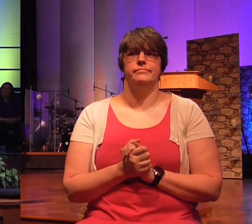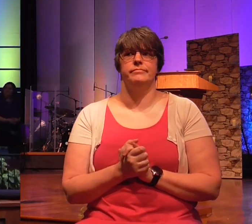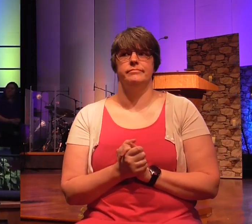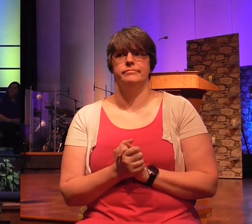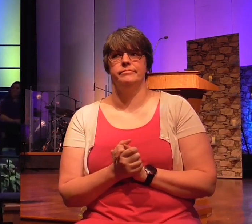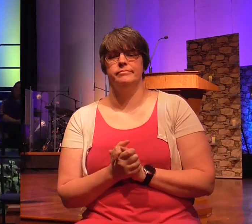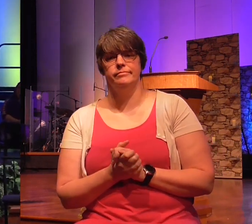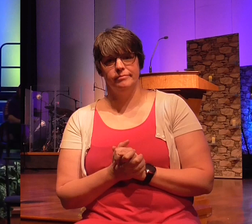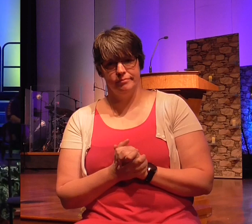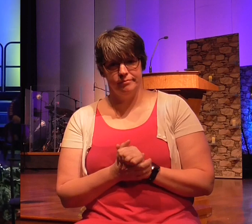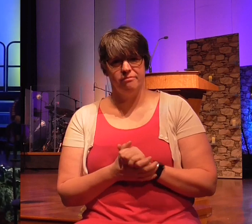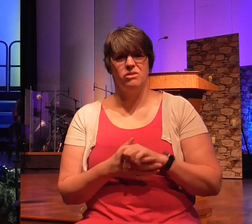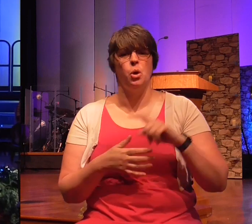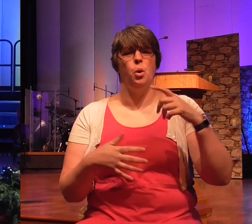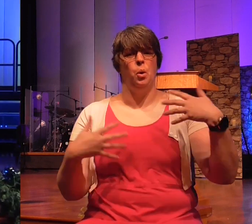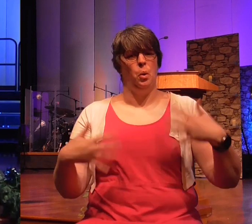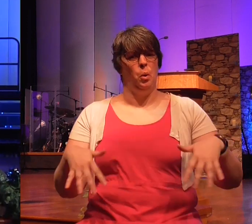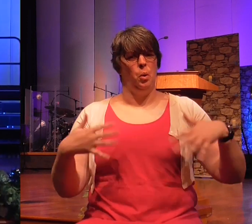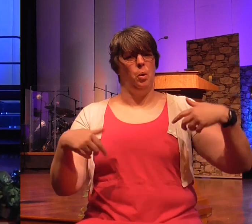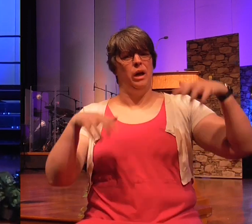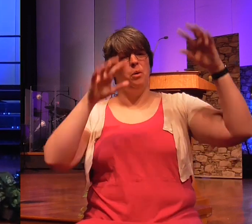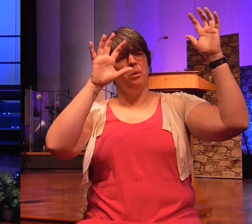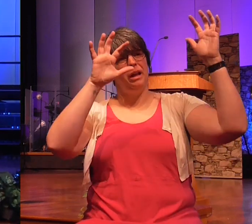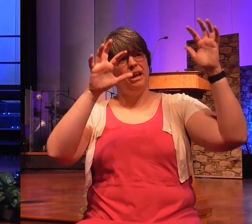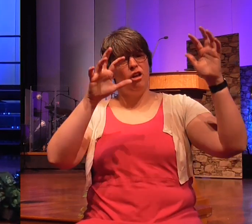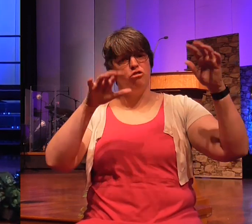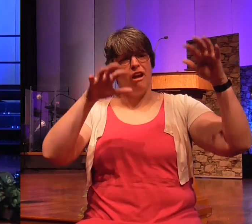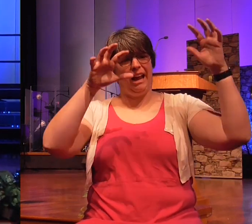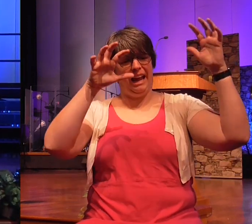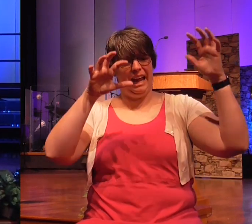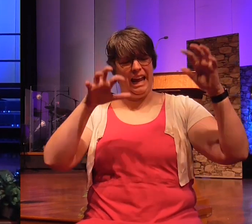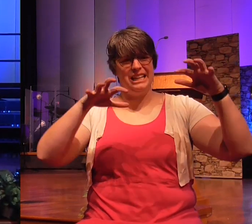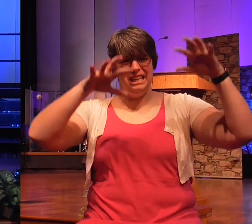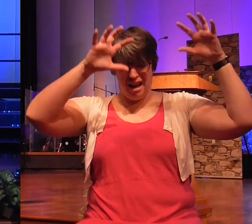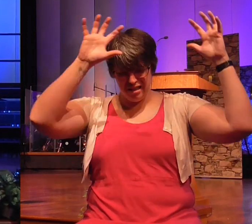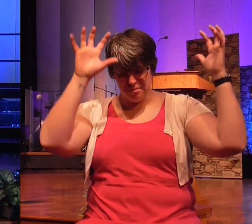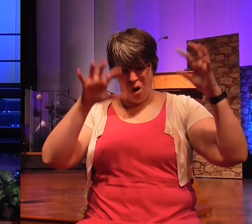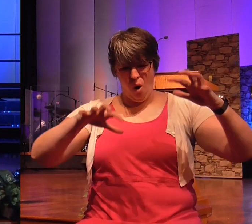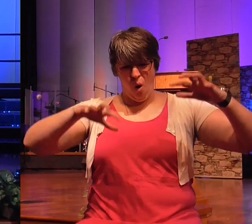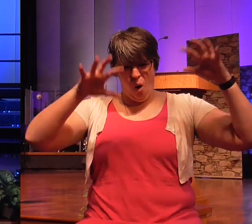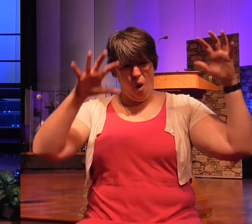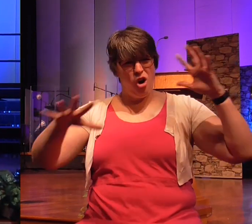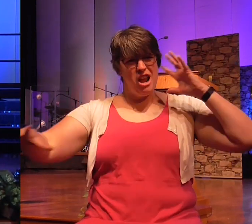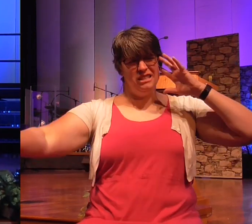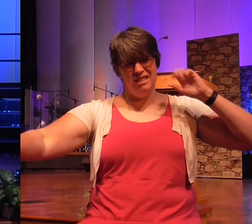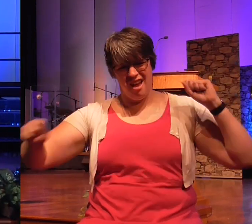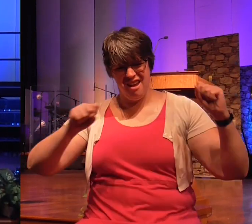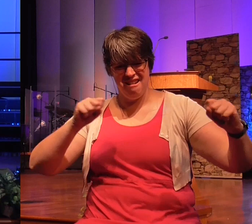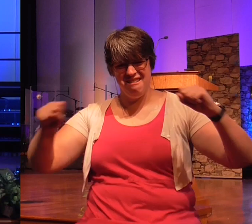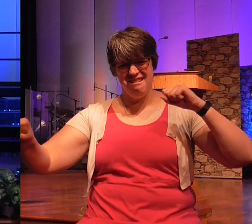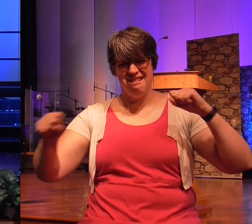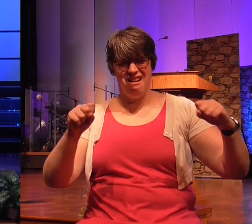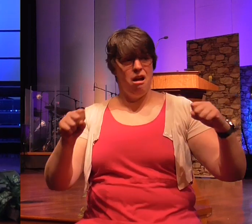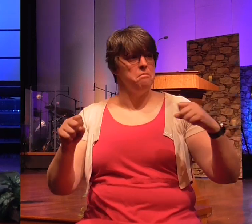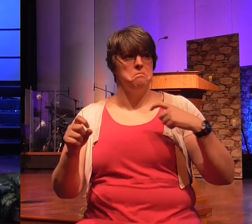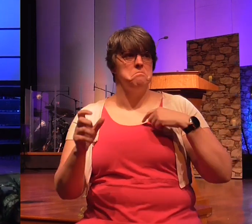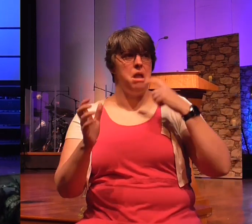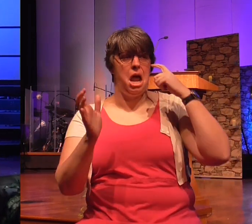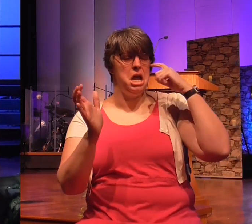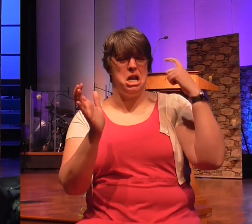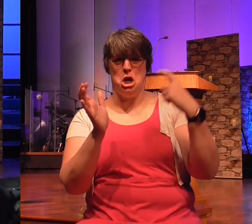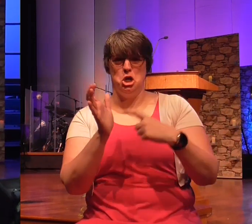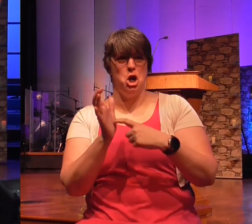And when it rains, it pours, but you didn't even notice. It